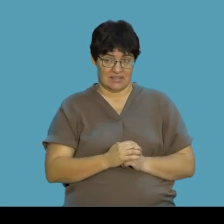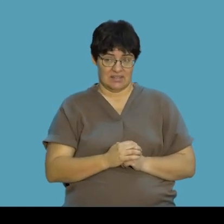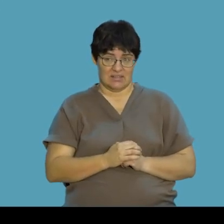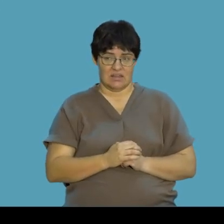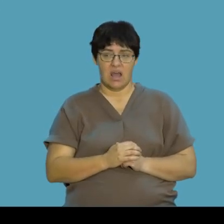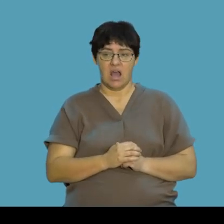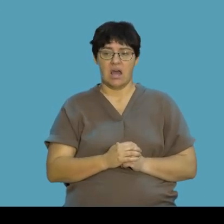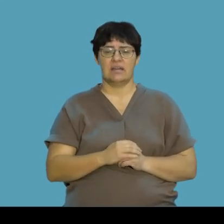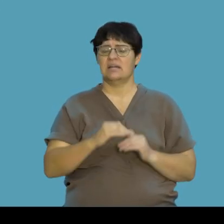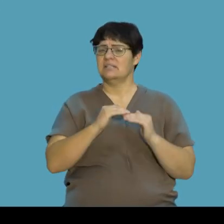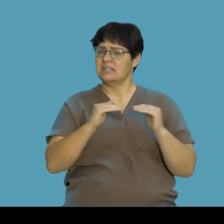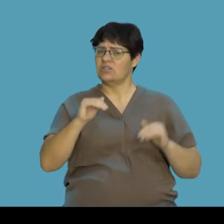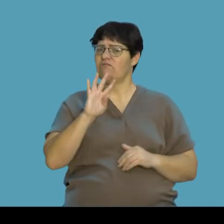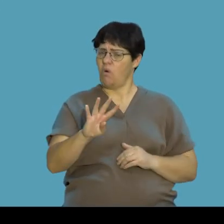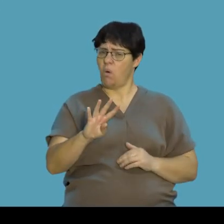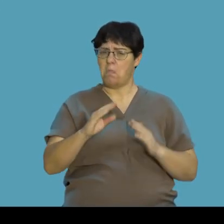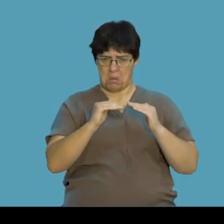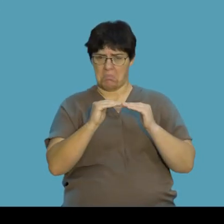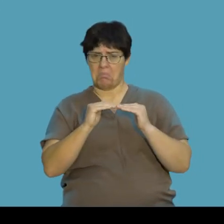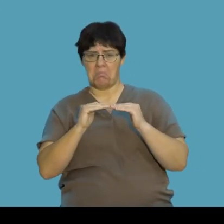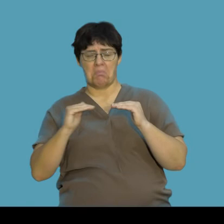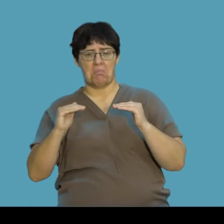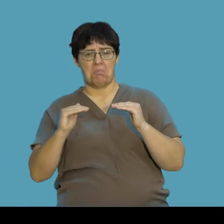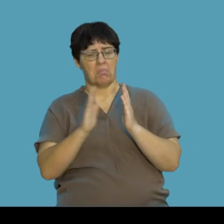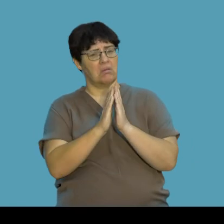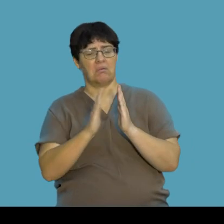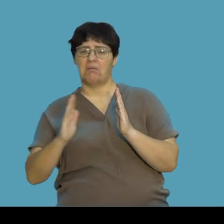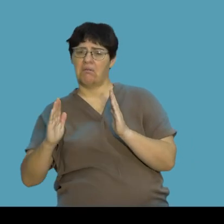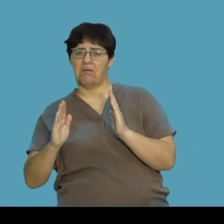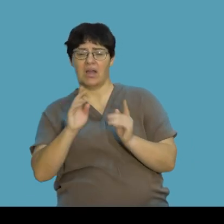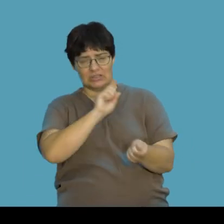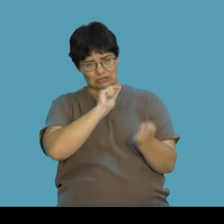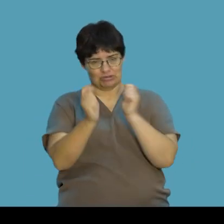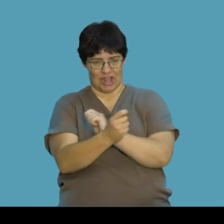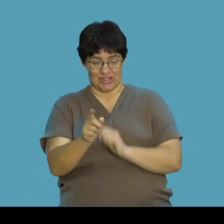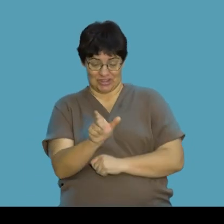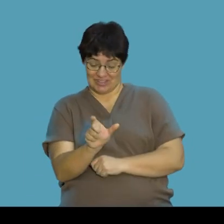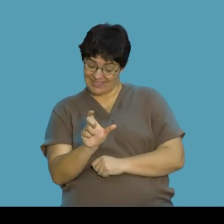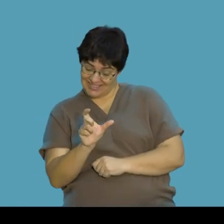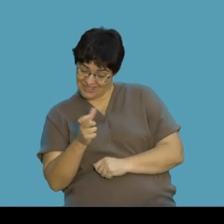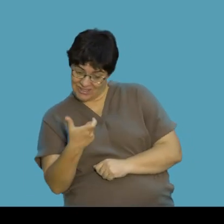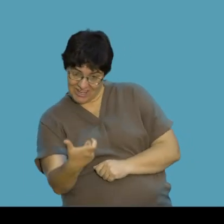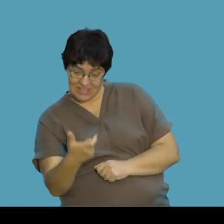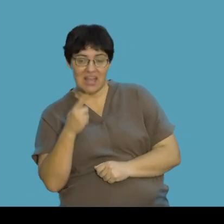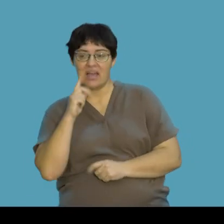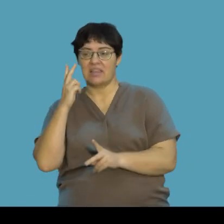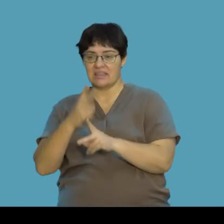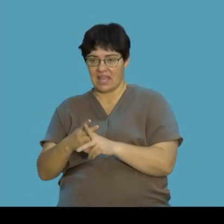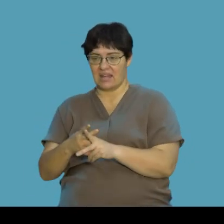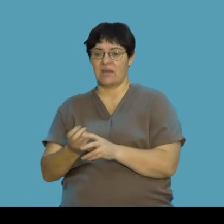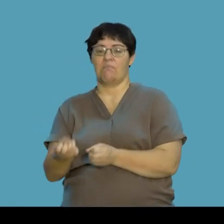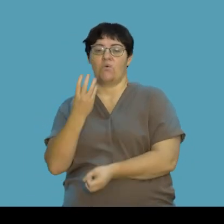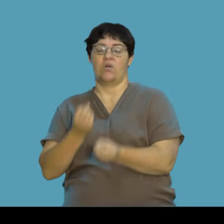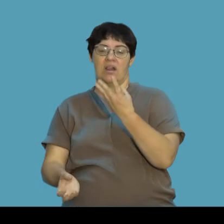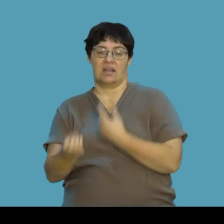4, another process took place and there was a phase change. And then here, it was actually the boiling, okay? Now,